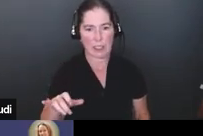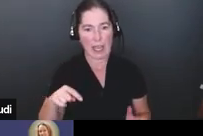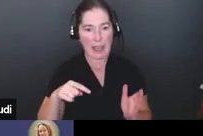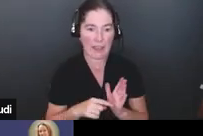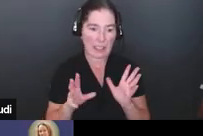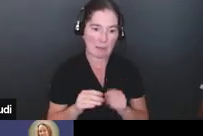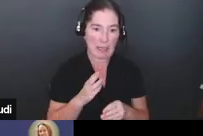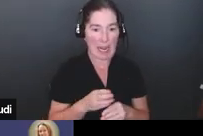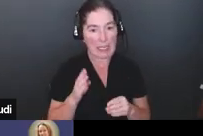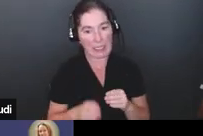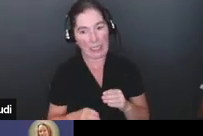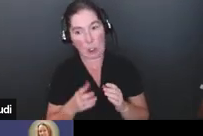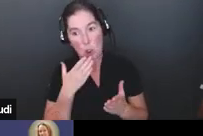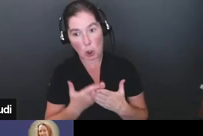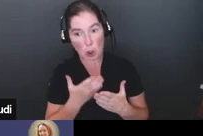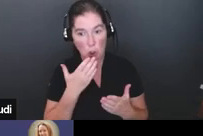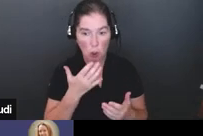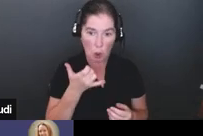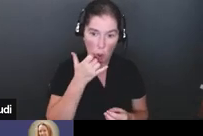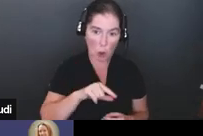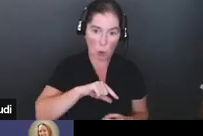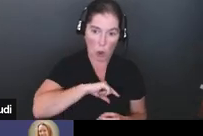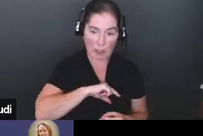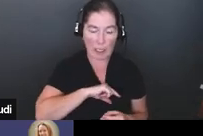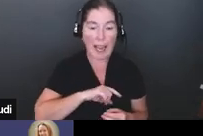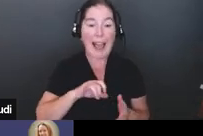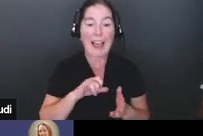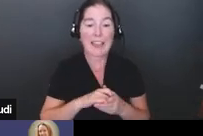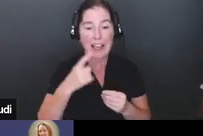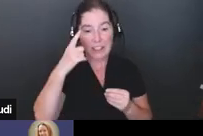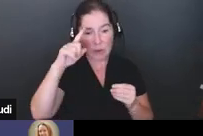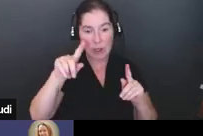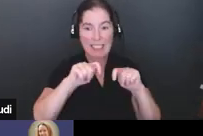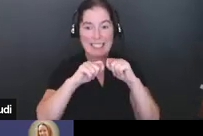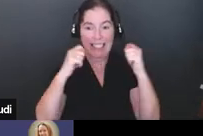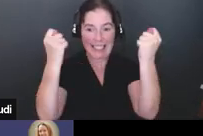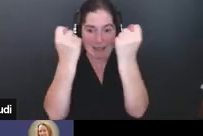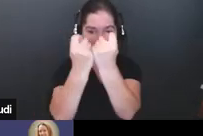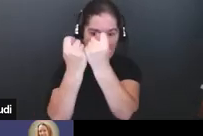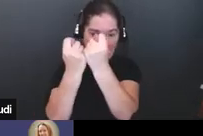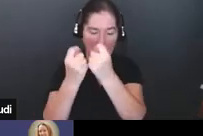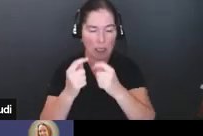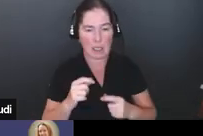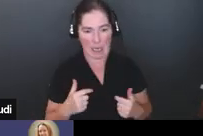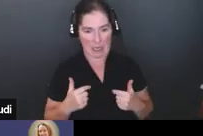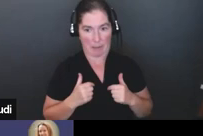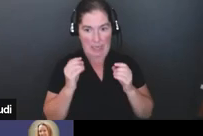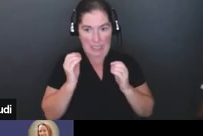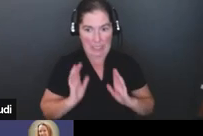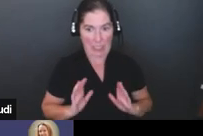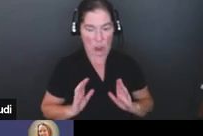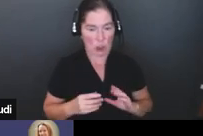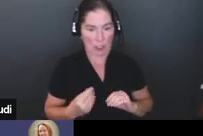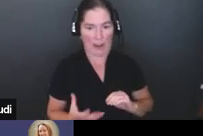ended. How was the call quality? That is for teams. That is not for me as a teacher to get that